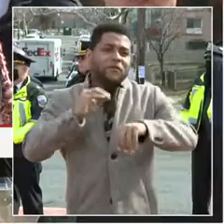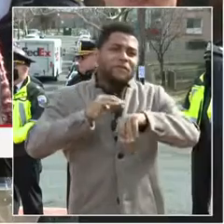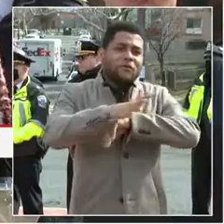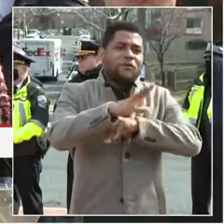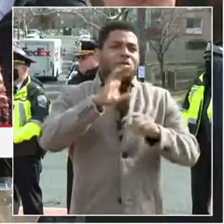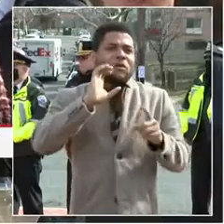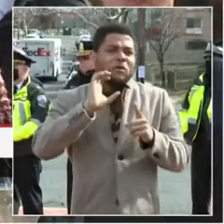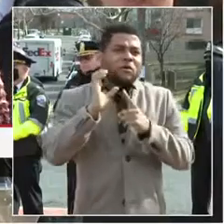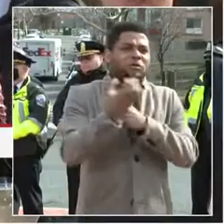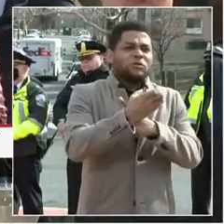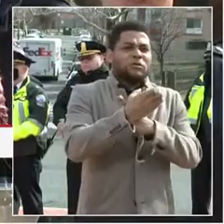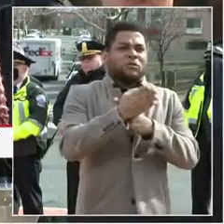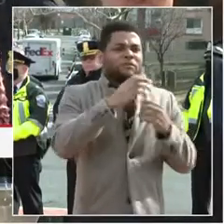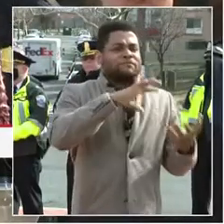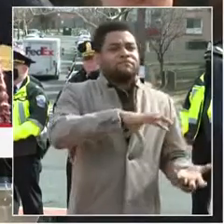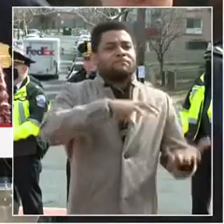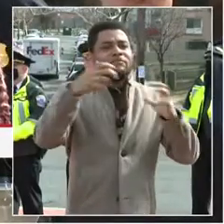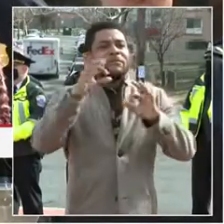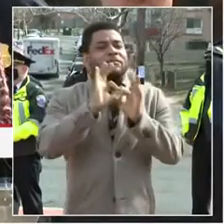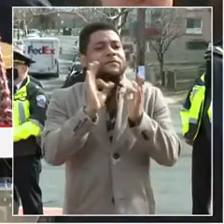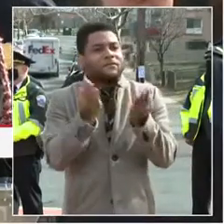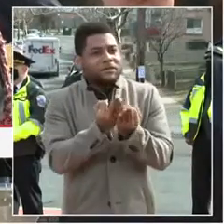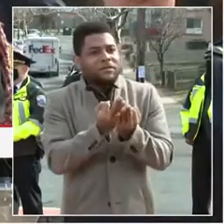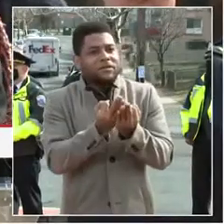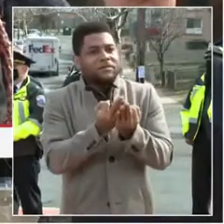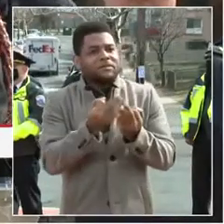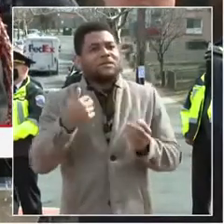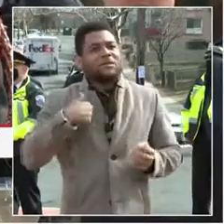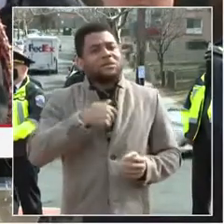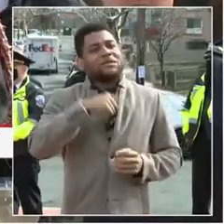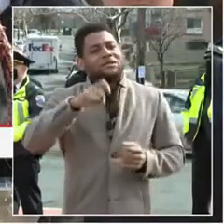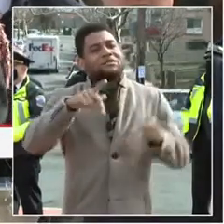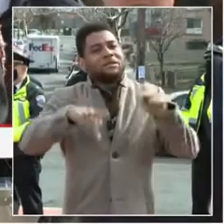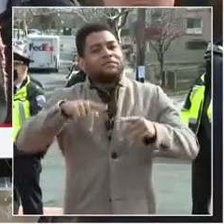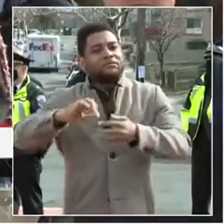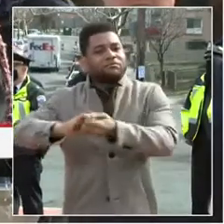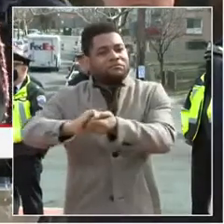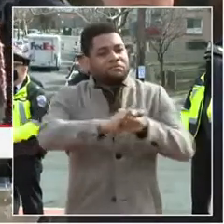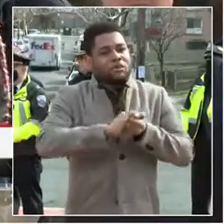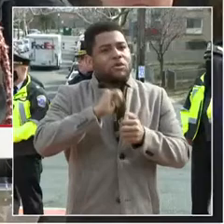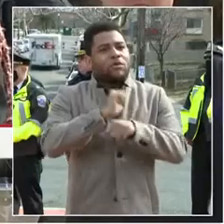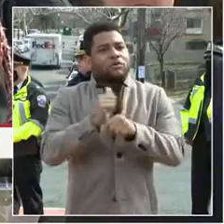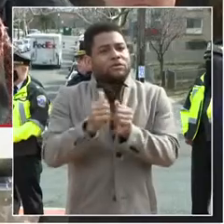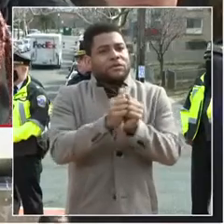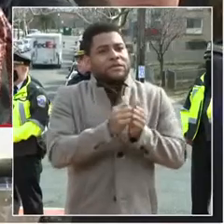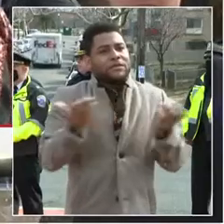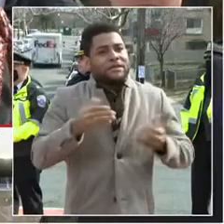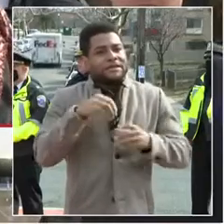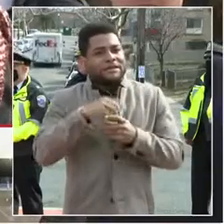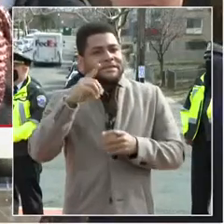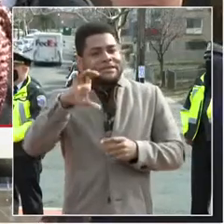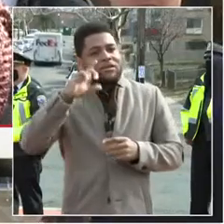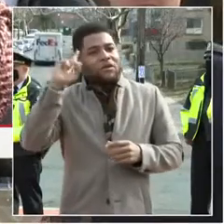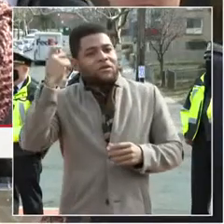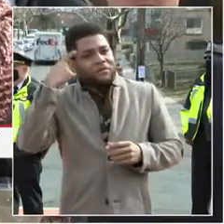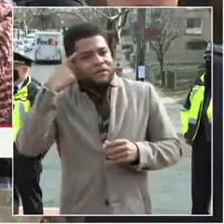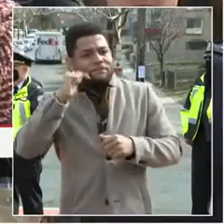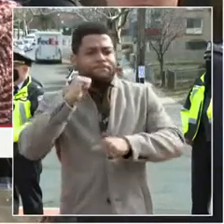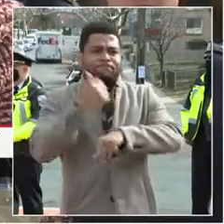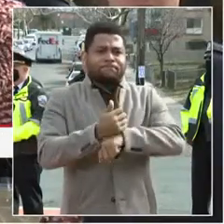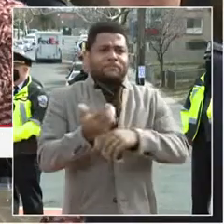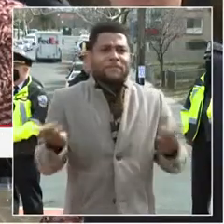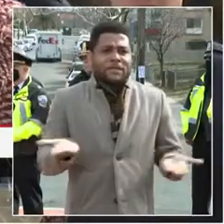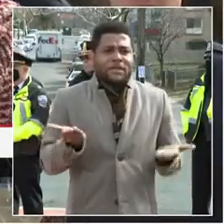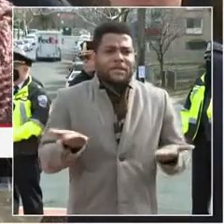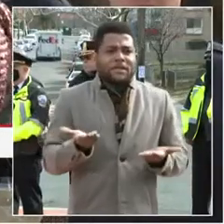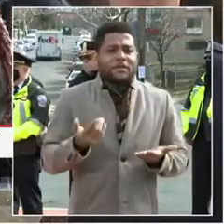families and friends to work with us. That's us in the D.C. government. We need to ensure that everybody